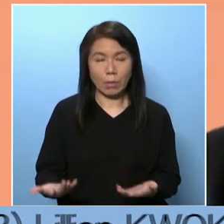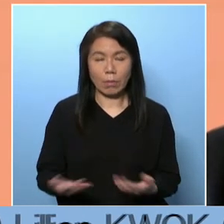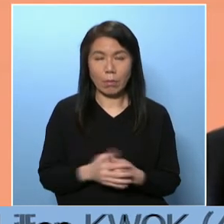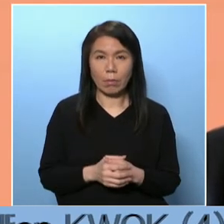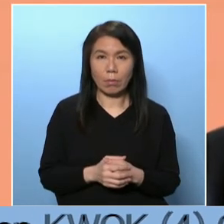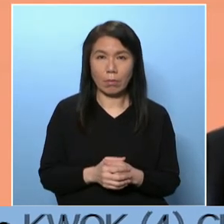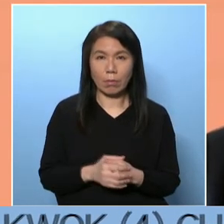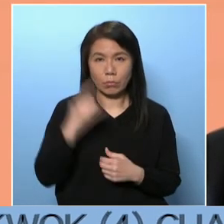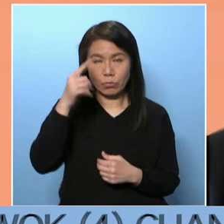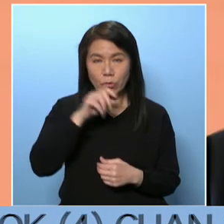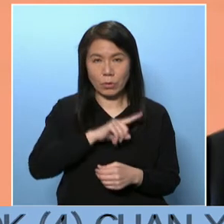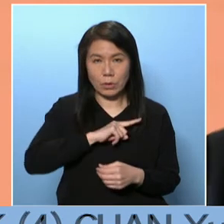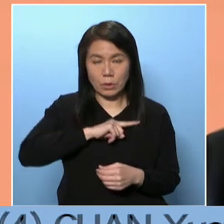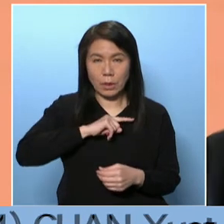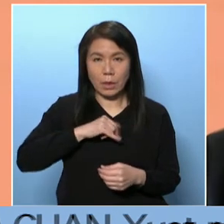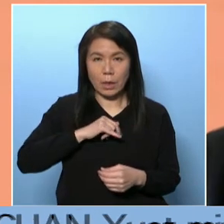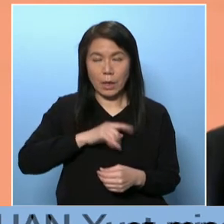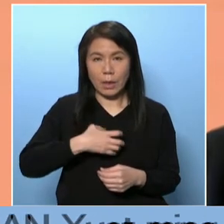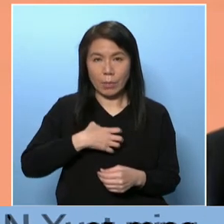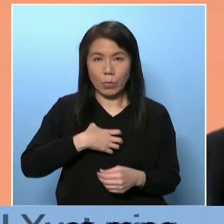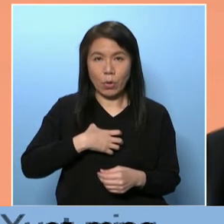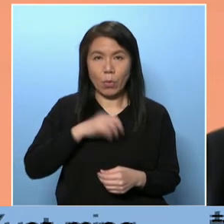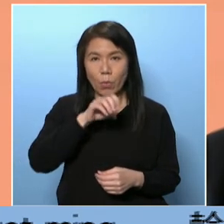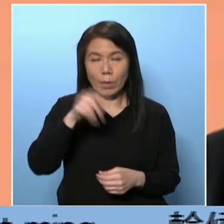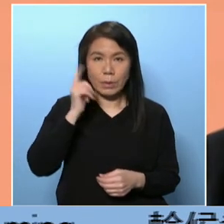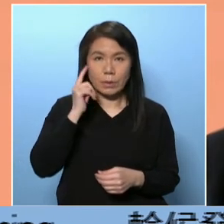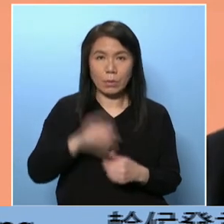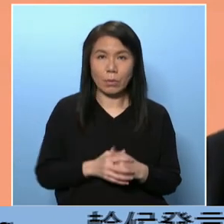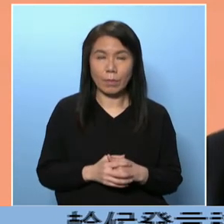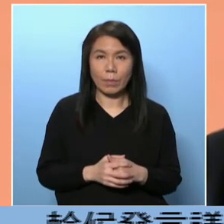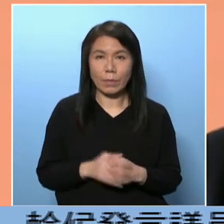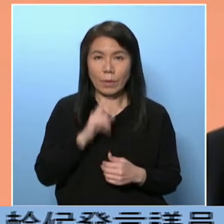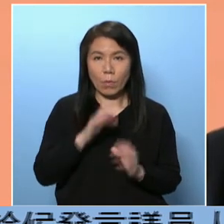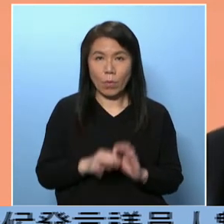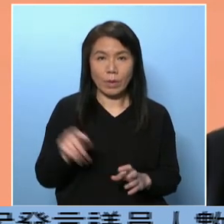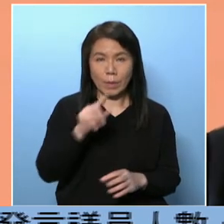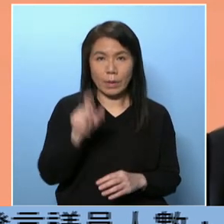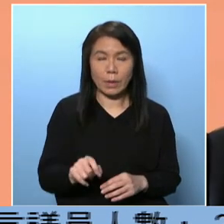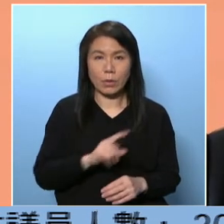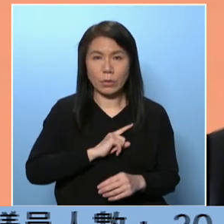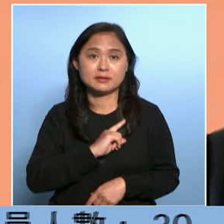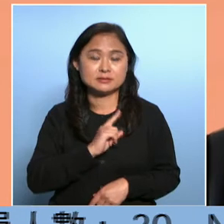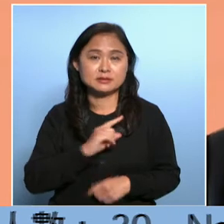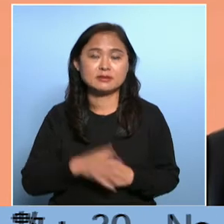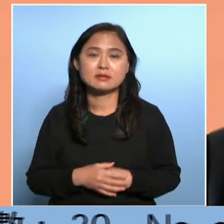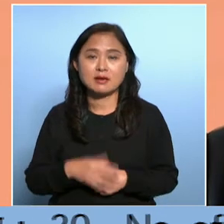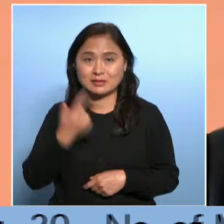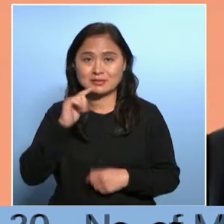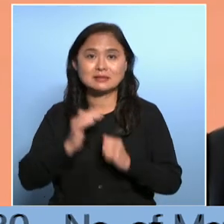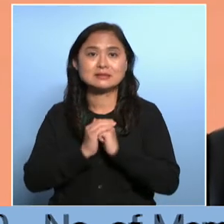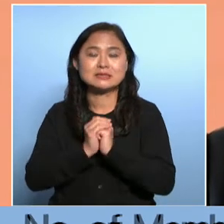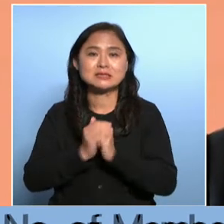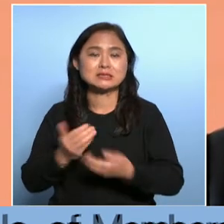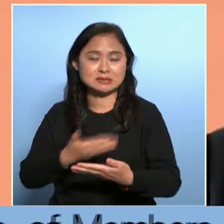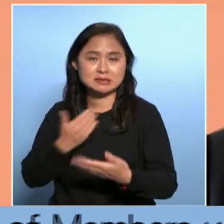entire community to be vaccinated. So I'd like to use my own experience to illustrate the